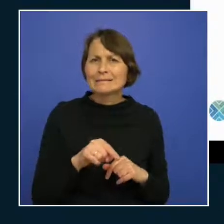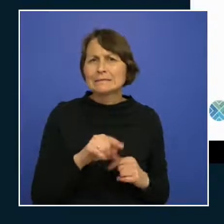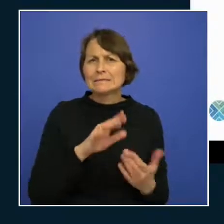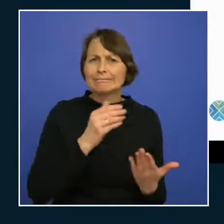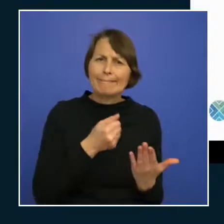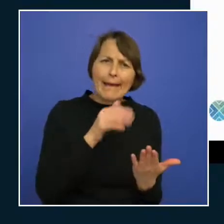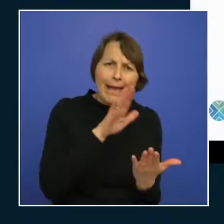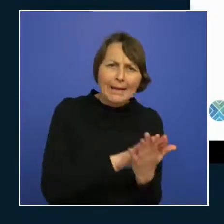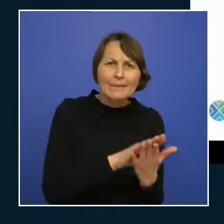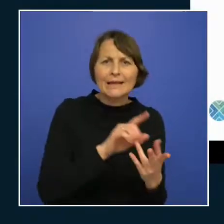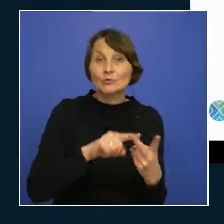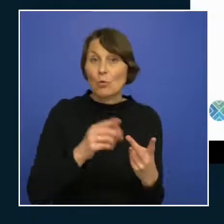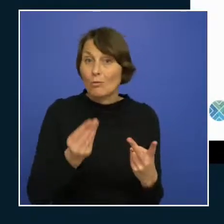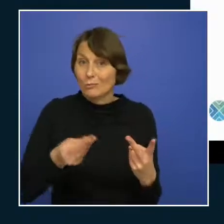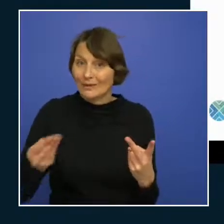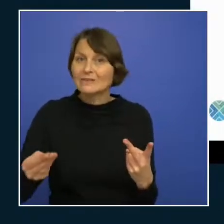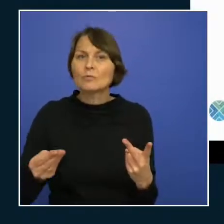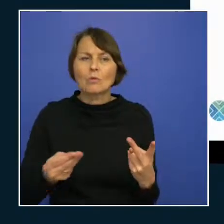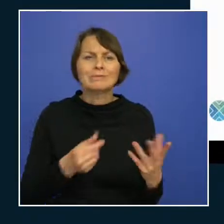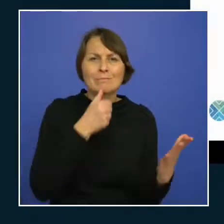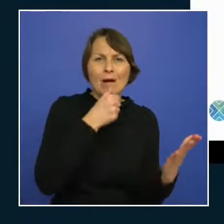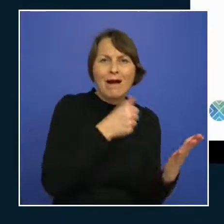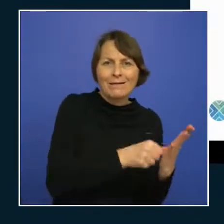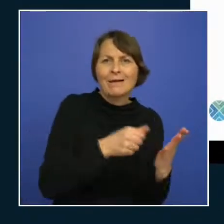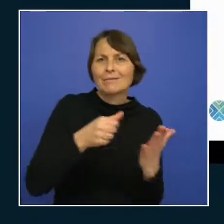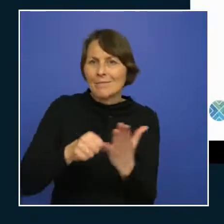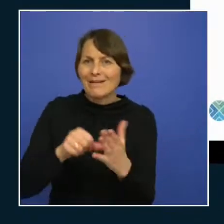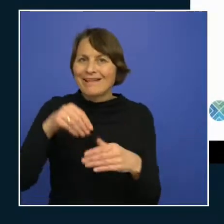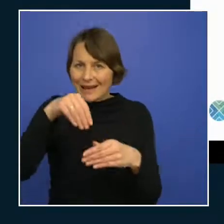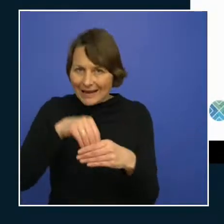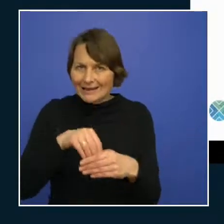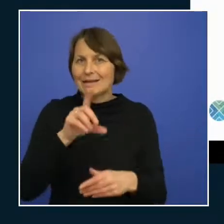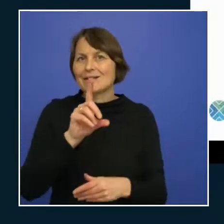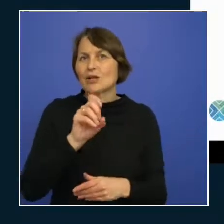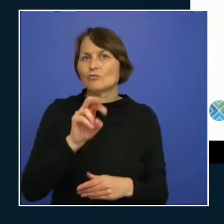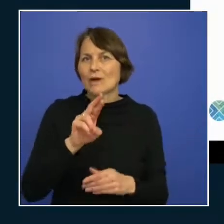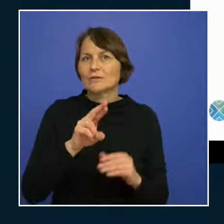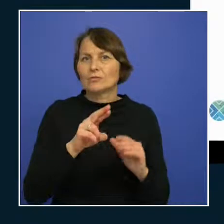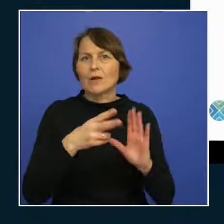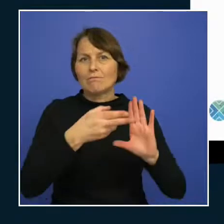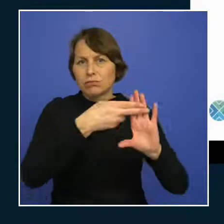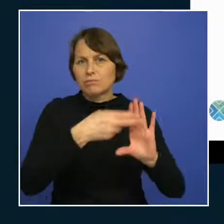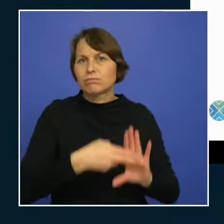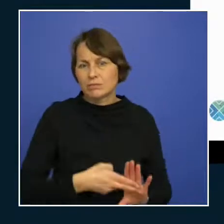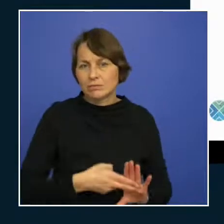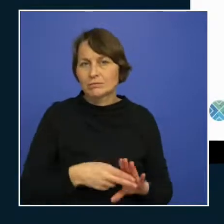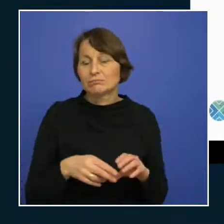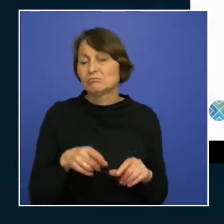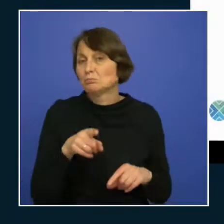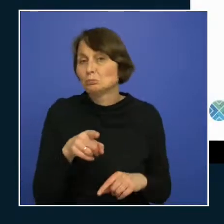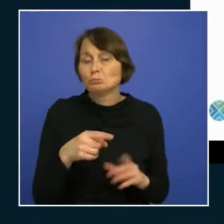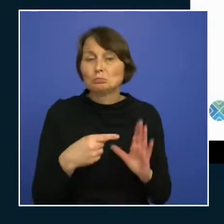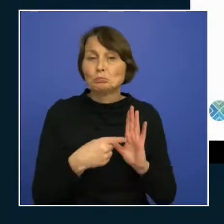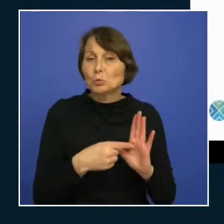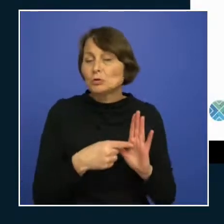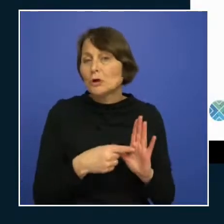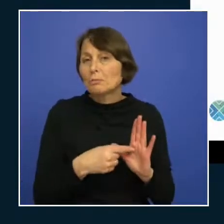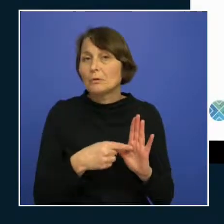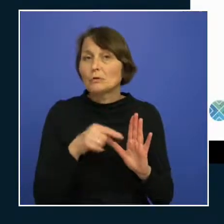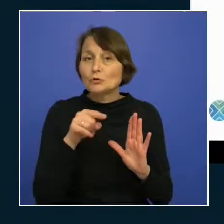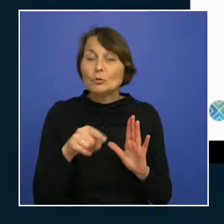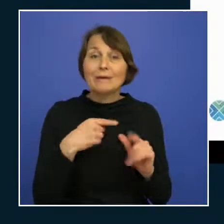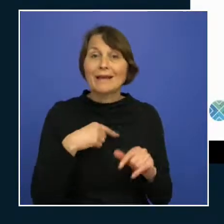resource has an identity within Azure Active Directory. So you can use this for example, a virtual